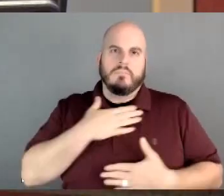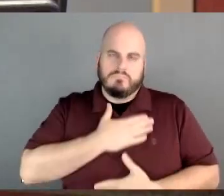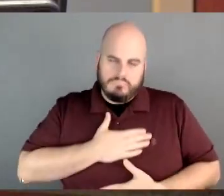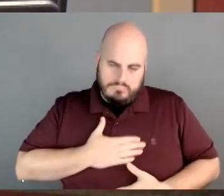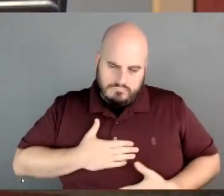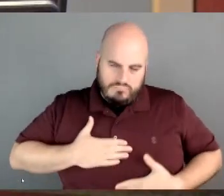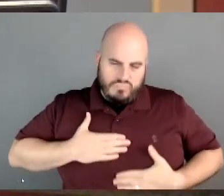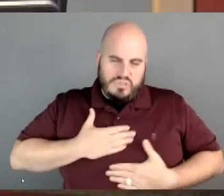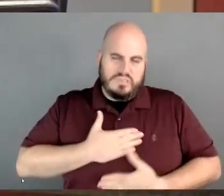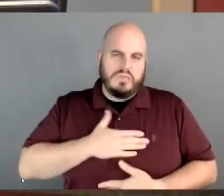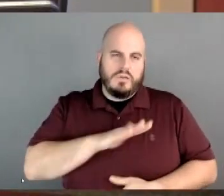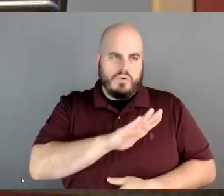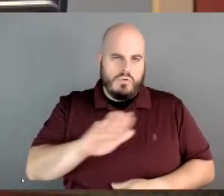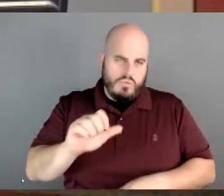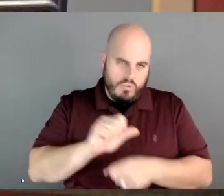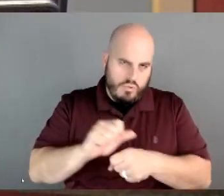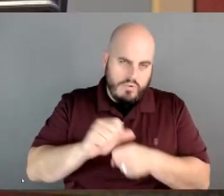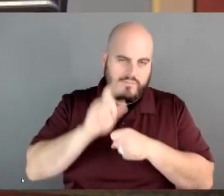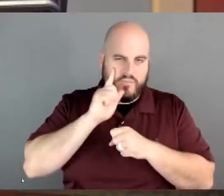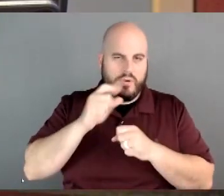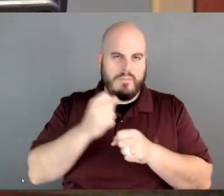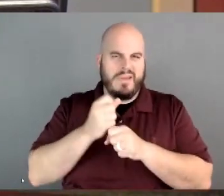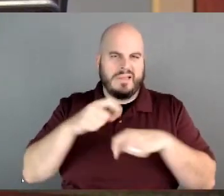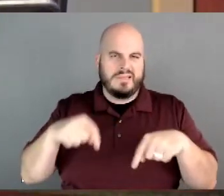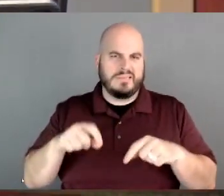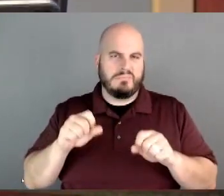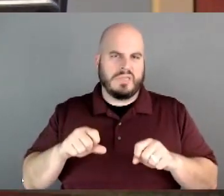been done to make this possible and